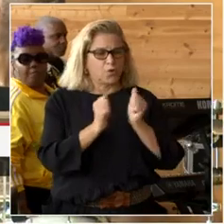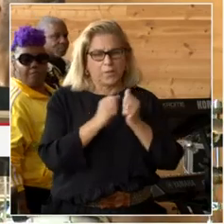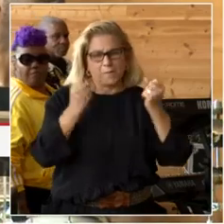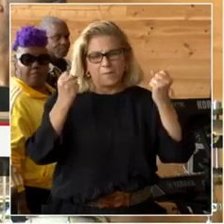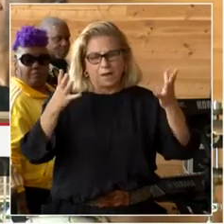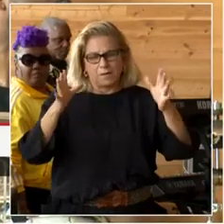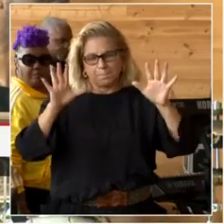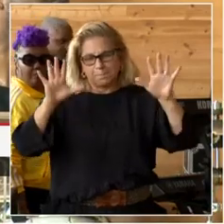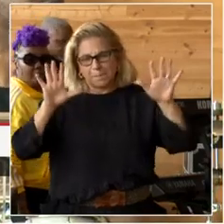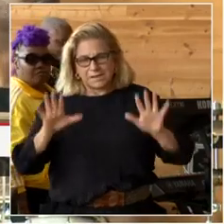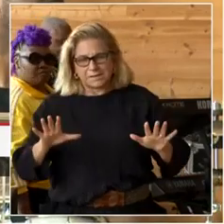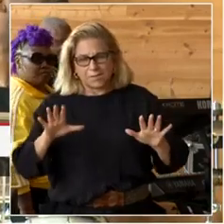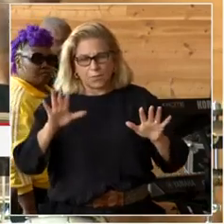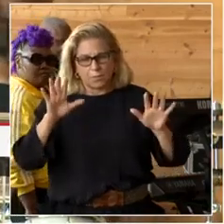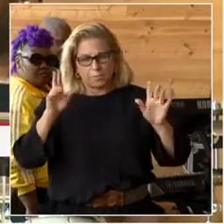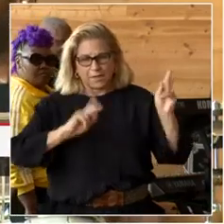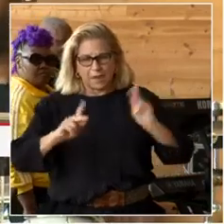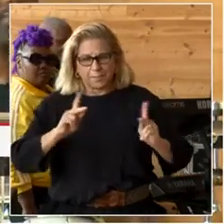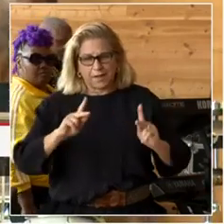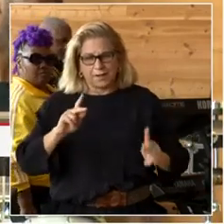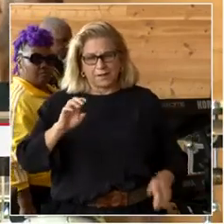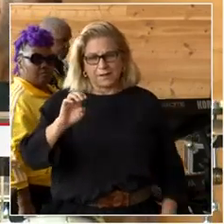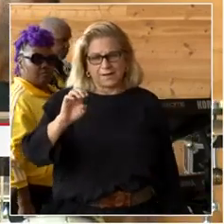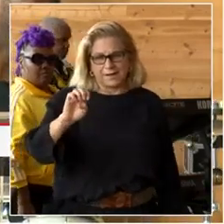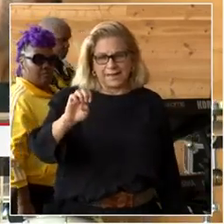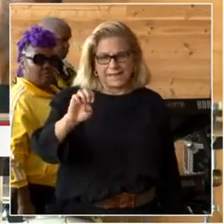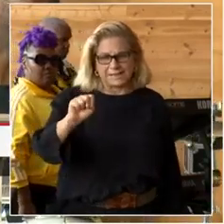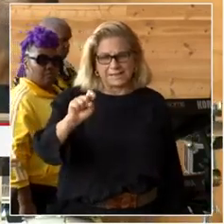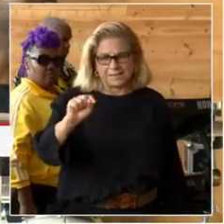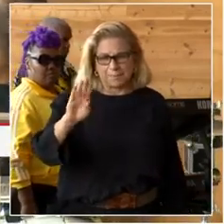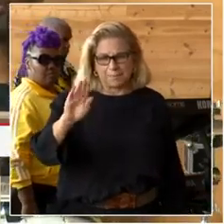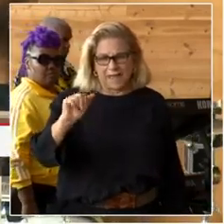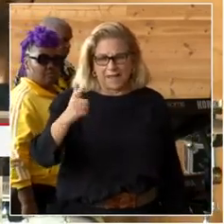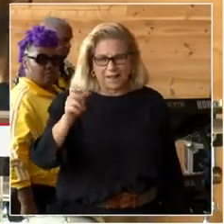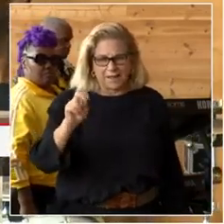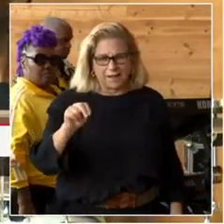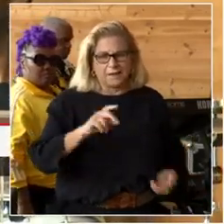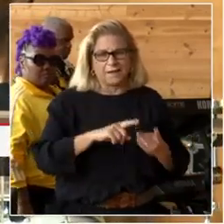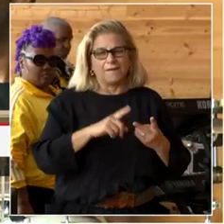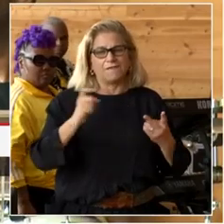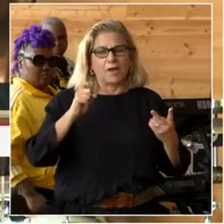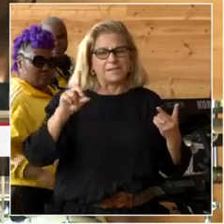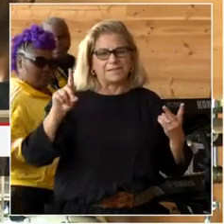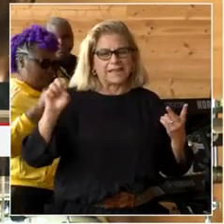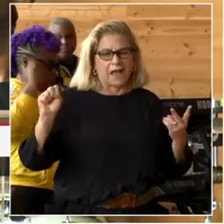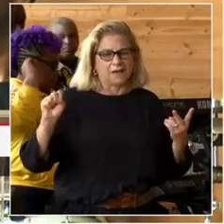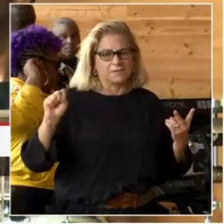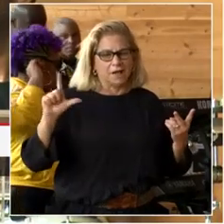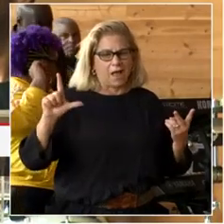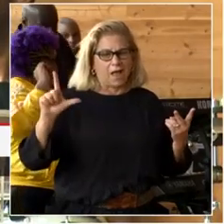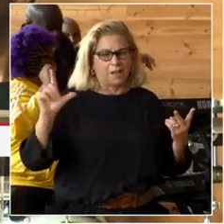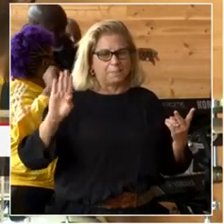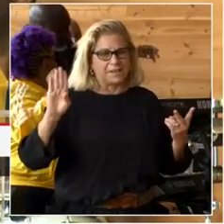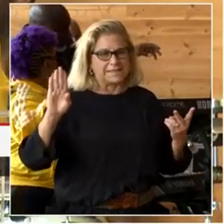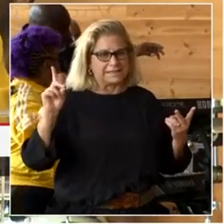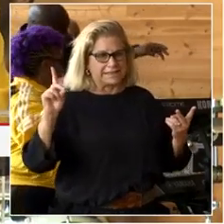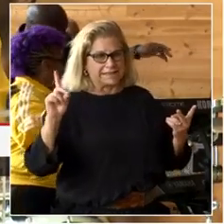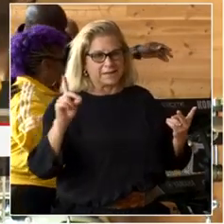Sabangale, Liz, and Director Whitfield of DSLBD. And guess what? They're all women too.